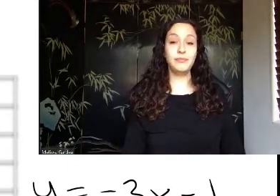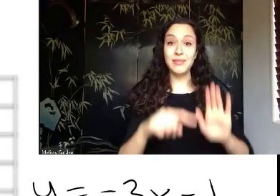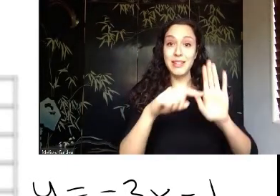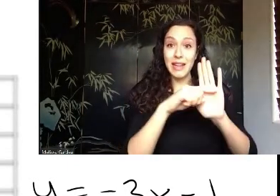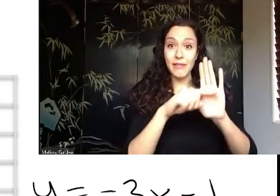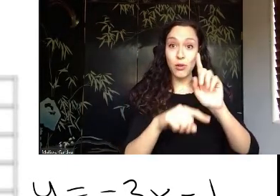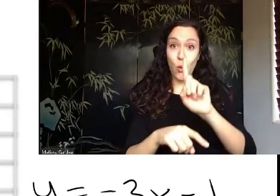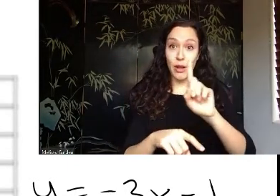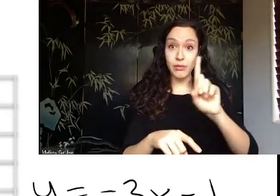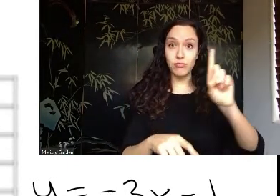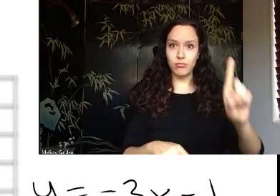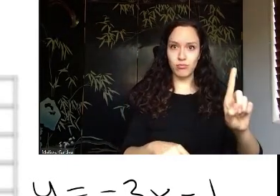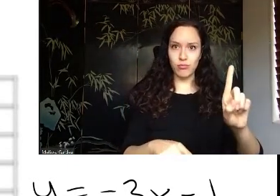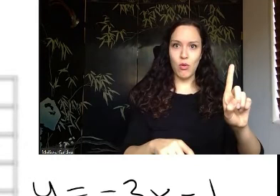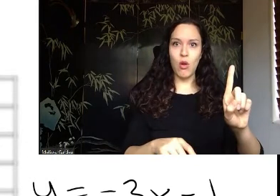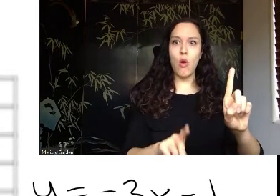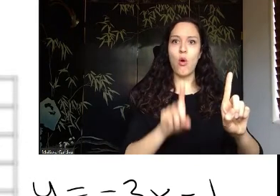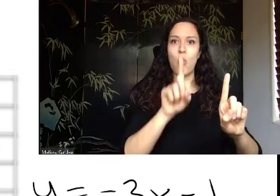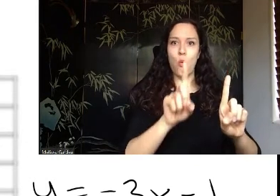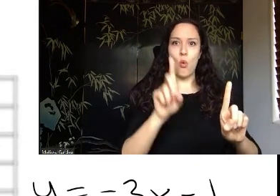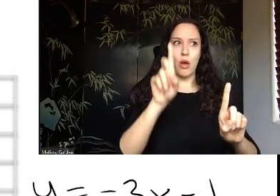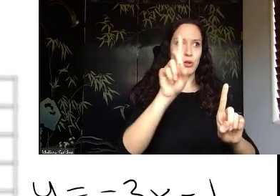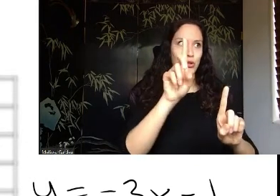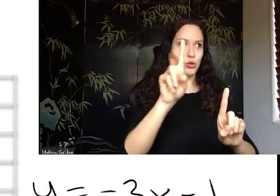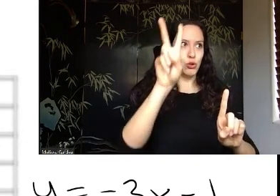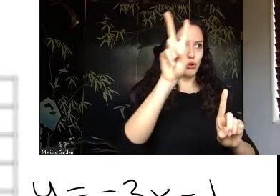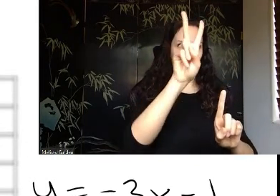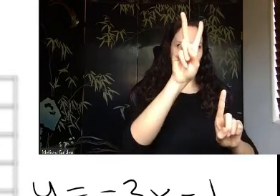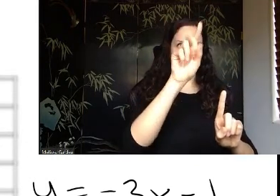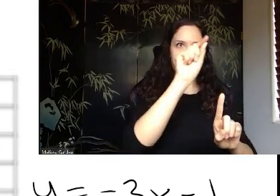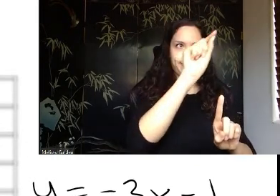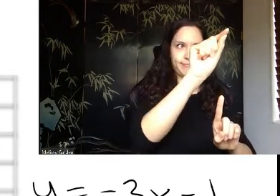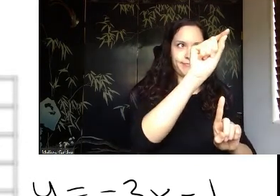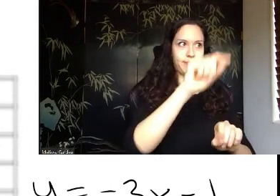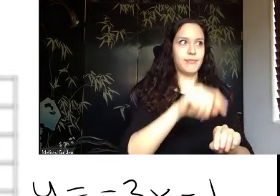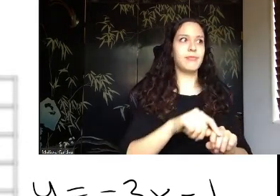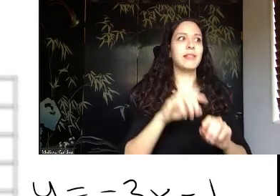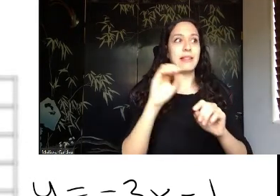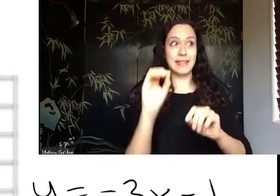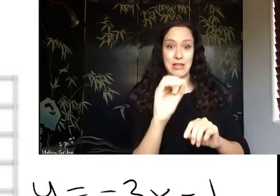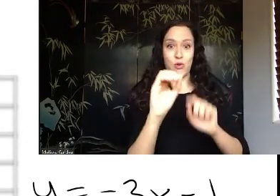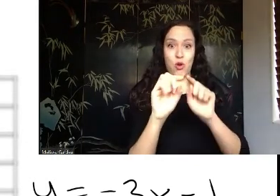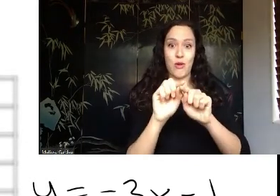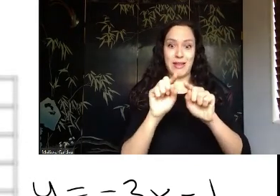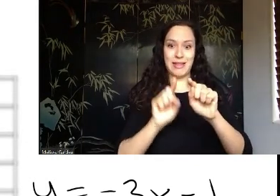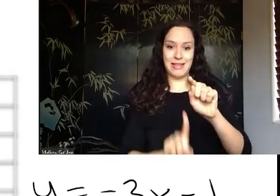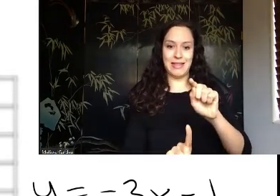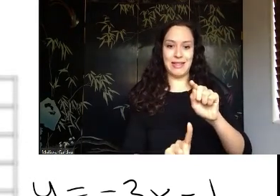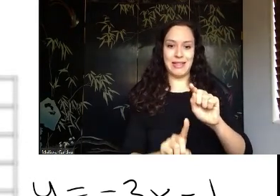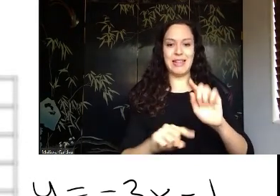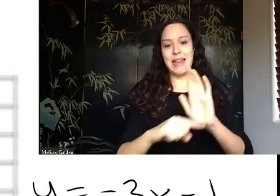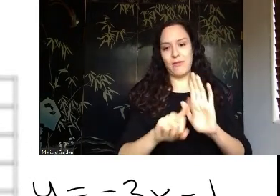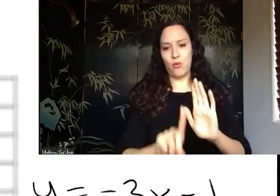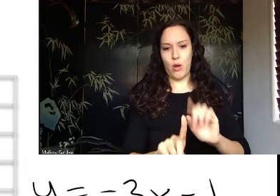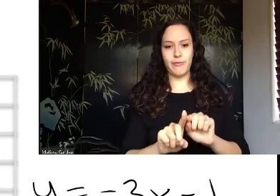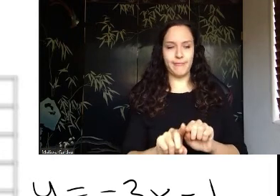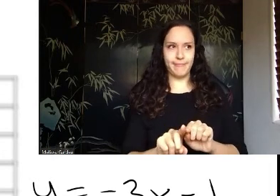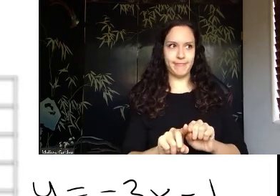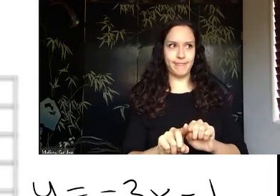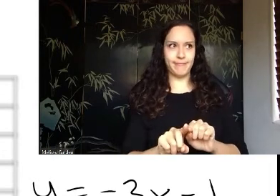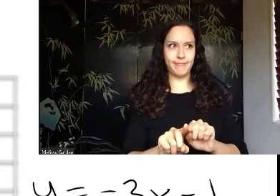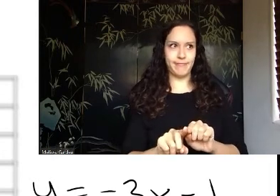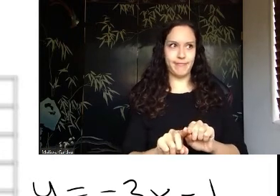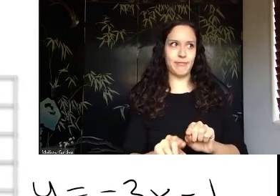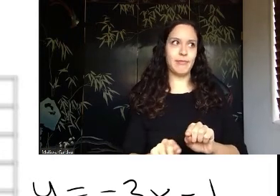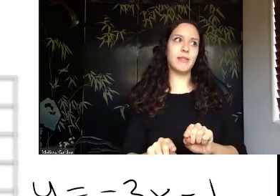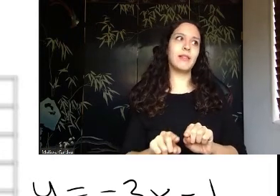left and up 2. Okay, and then go to 0, go down 1 to negative 1. And then start at